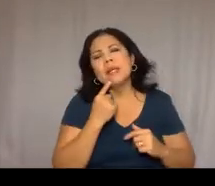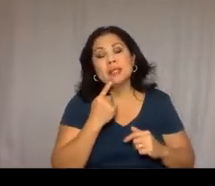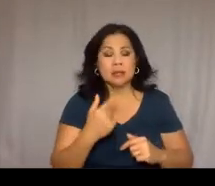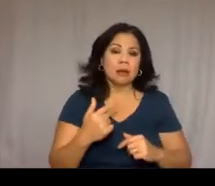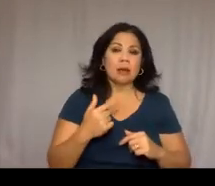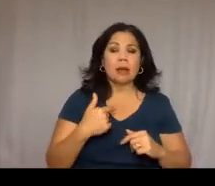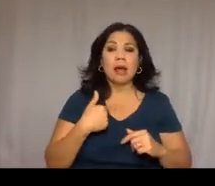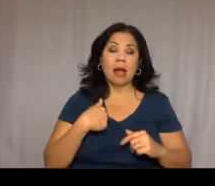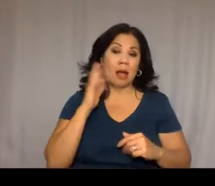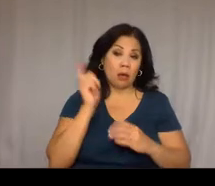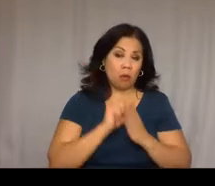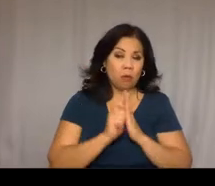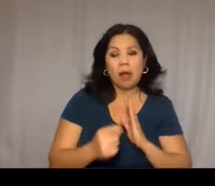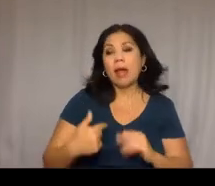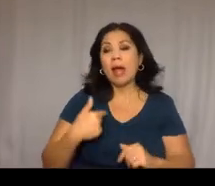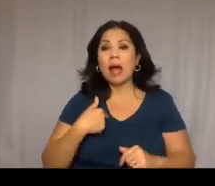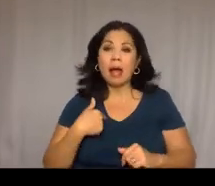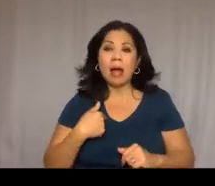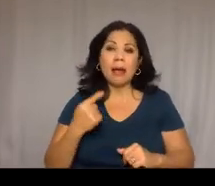I miss